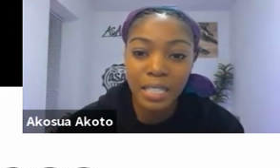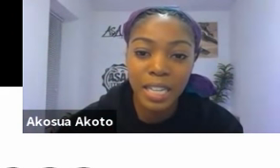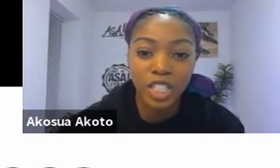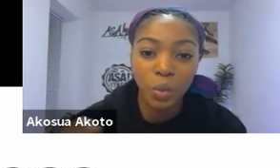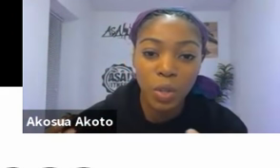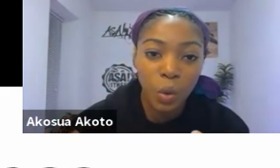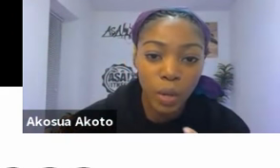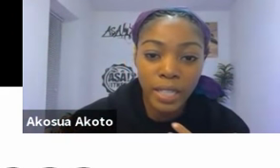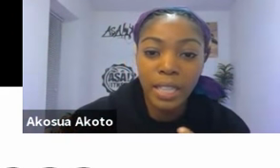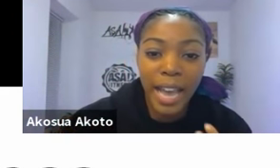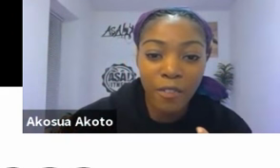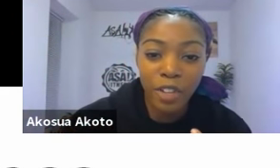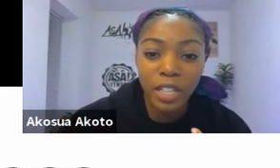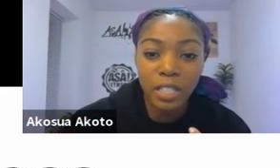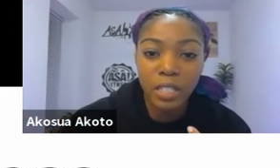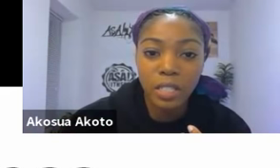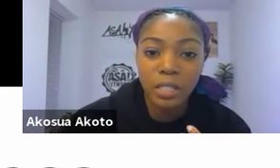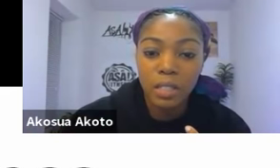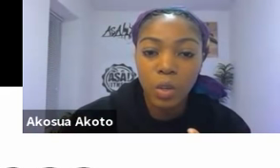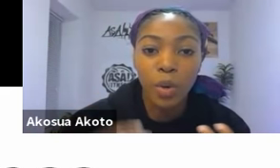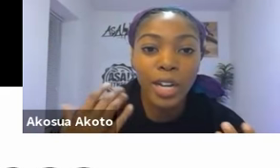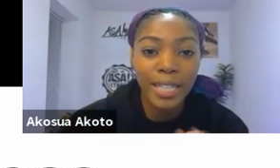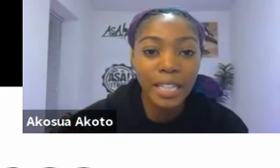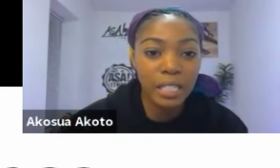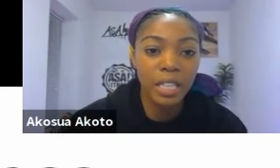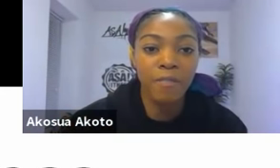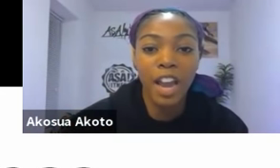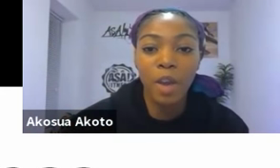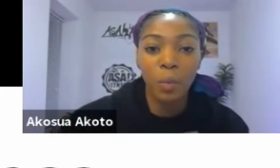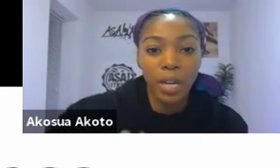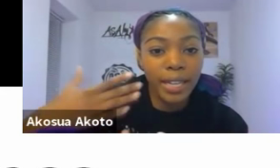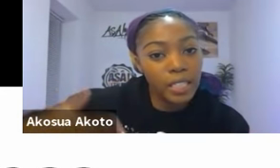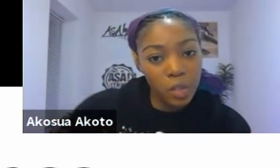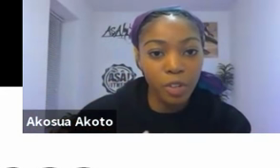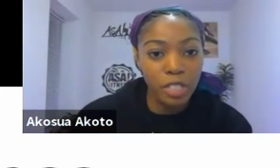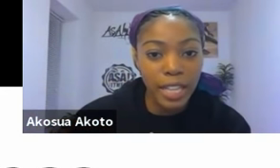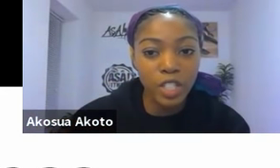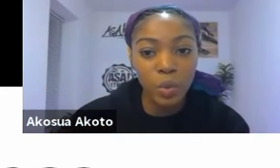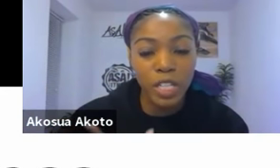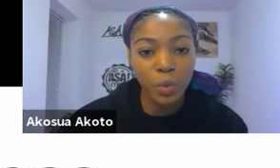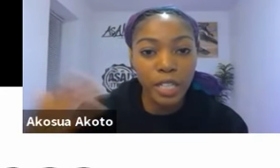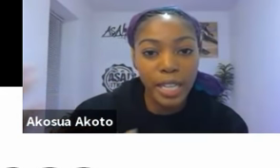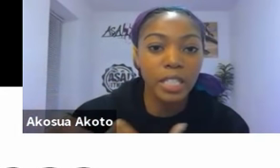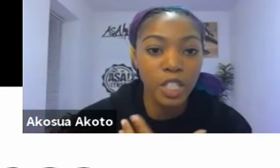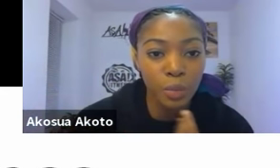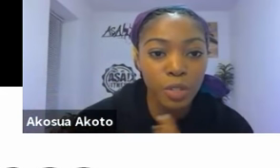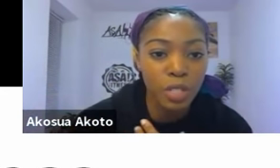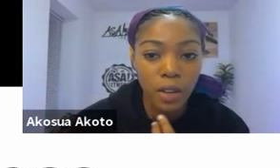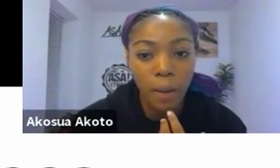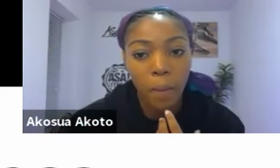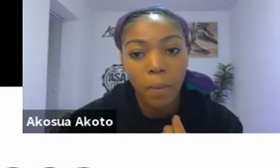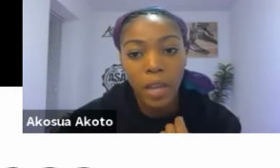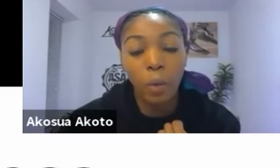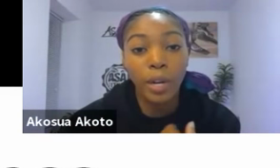in isolation. Anything African is, we're connected to the environment, we're connected to the person next to us, we're connected to the